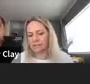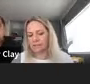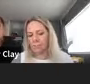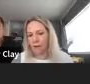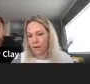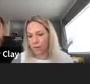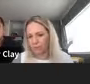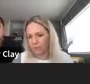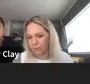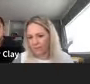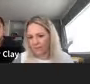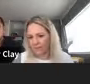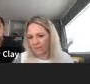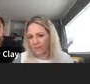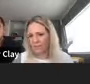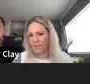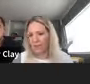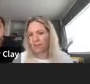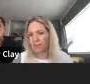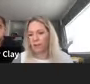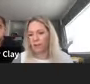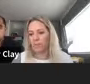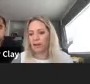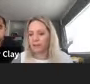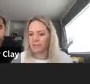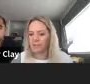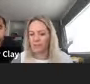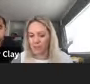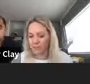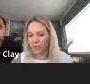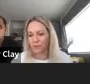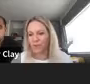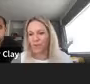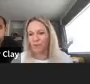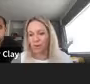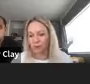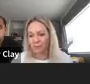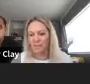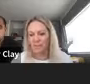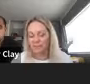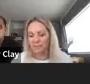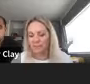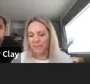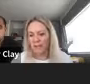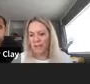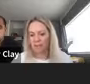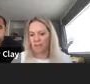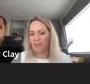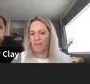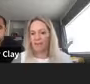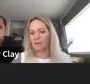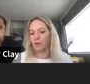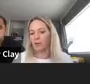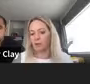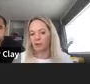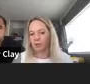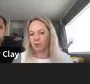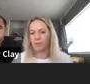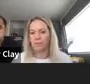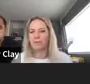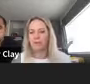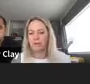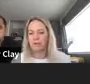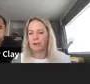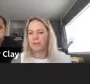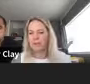you can see how Fielding have actually put into practice good inclusion policies and have the most